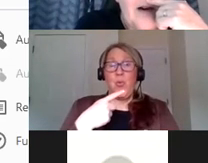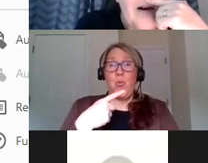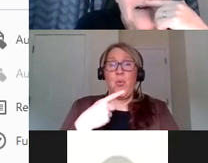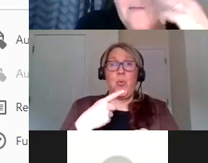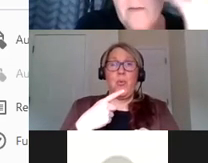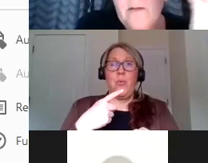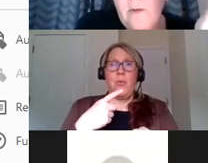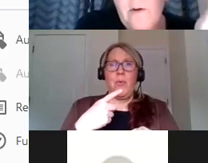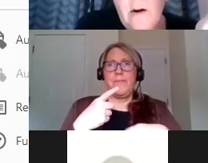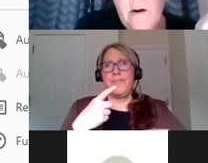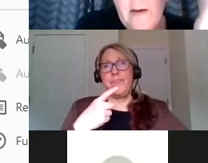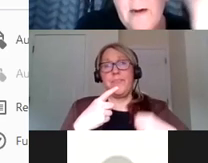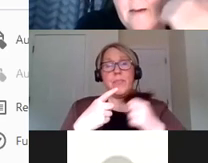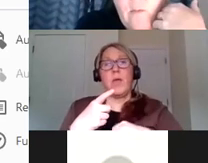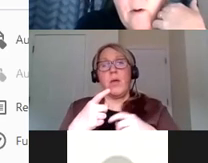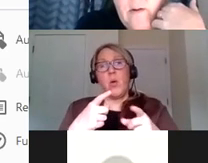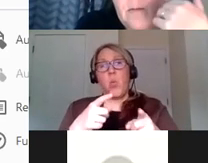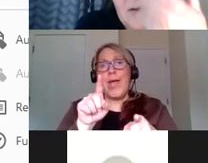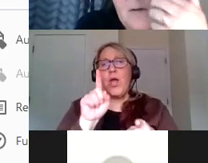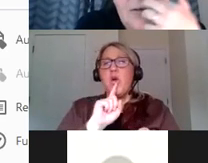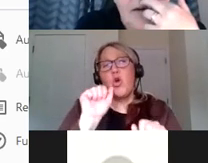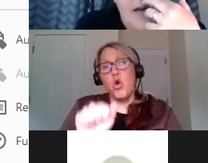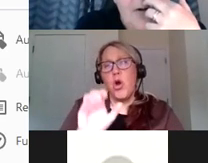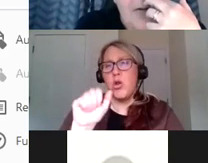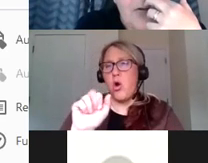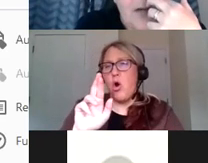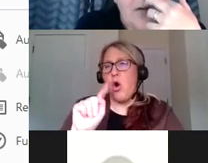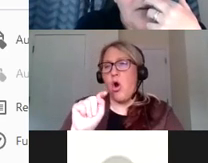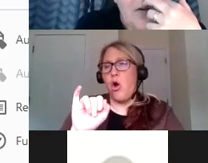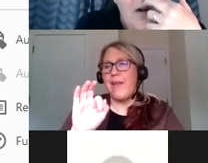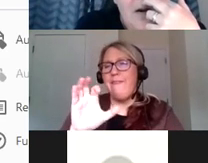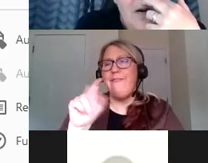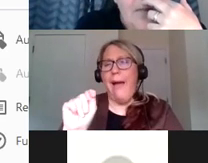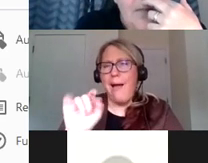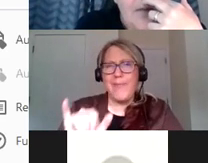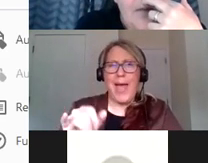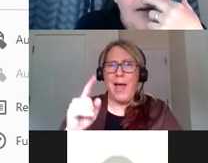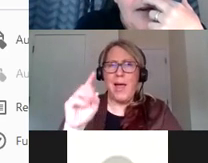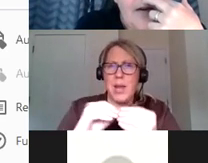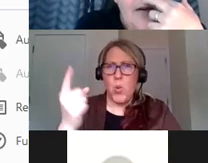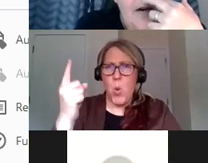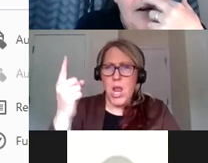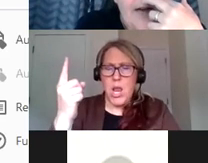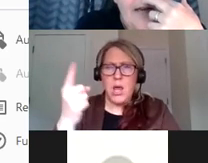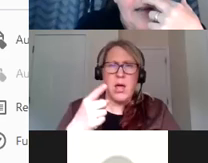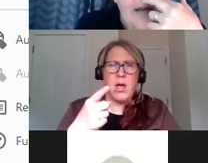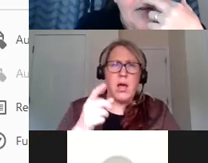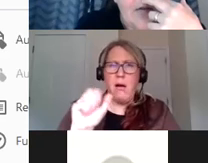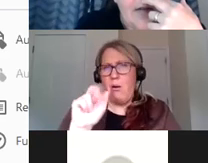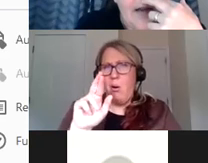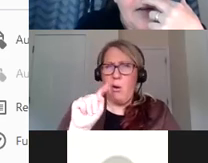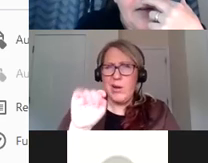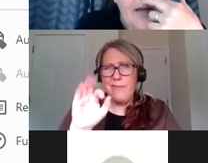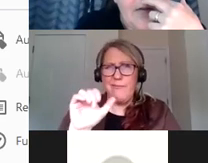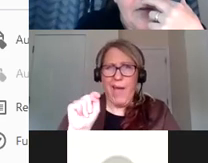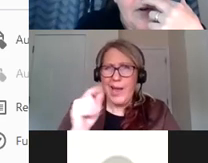well, we could artifact that 1. So as Karen was talking about, there's ways to come in and artifact things so